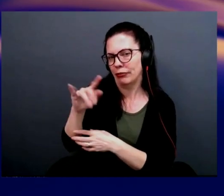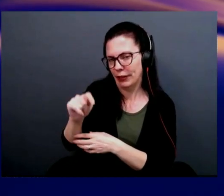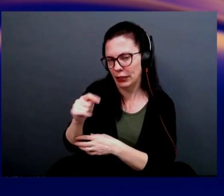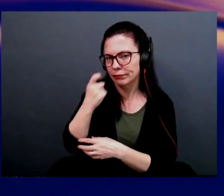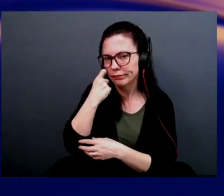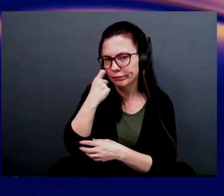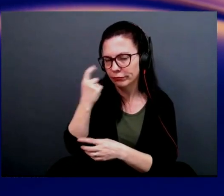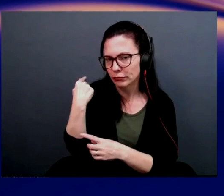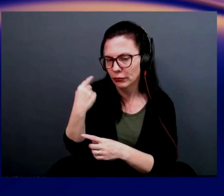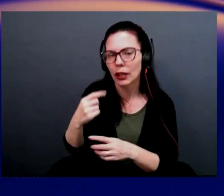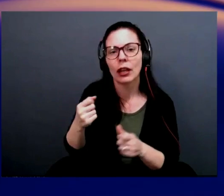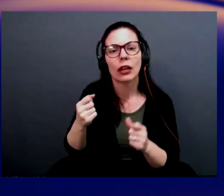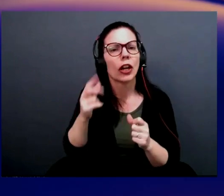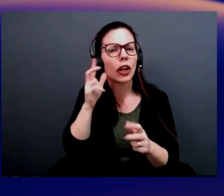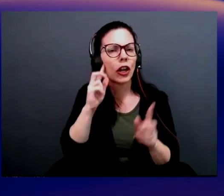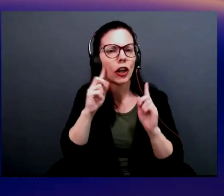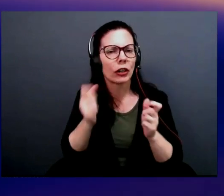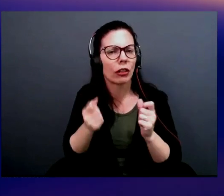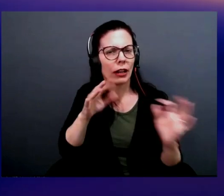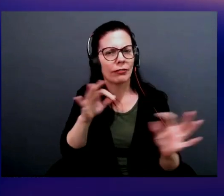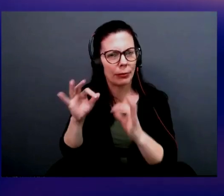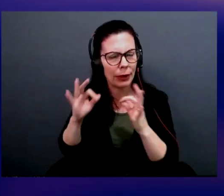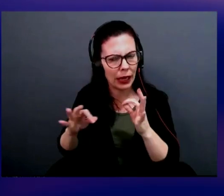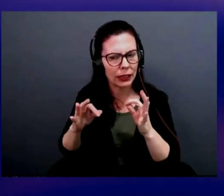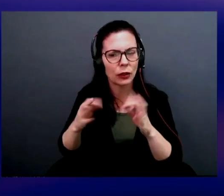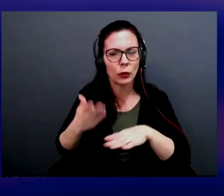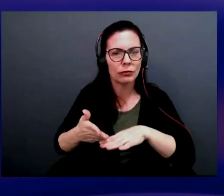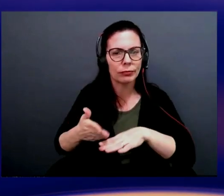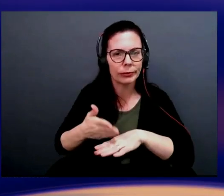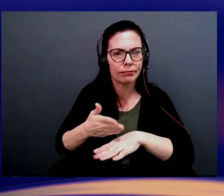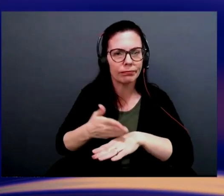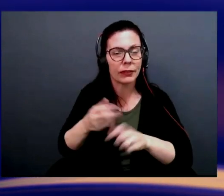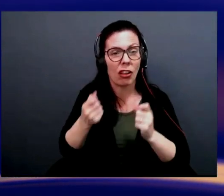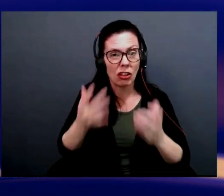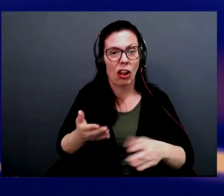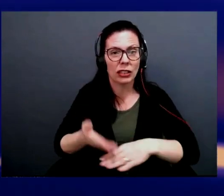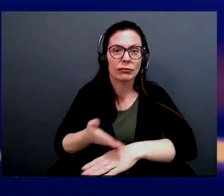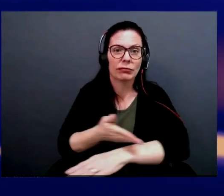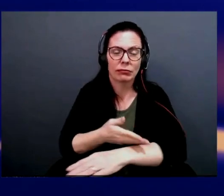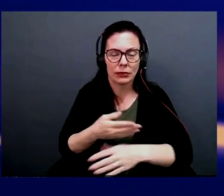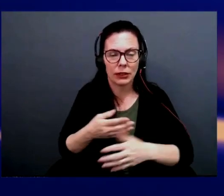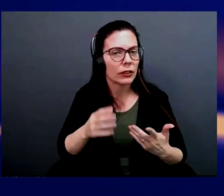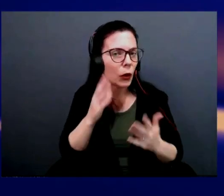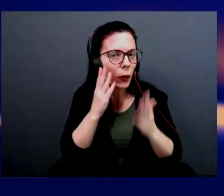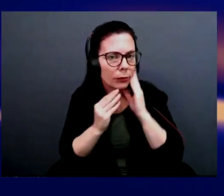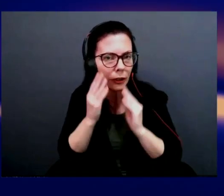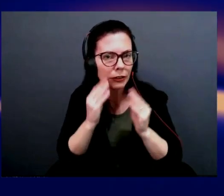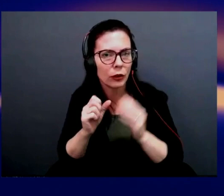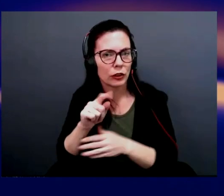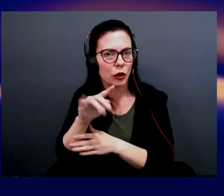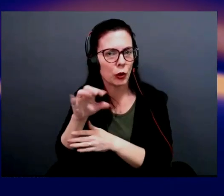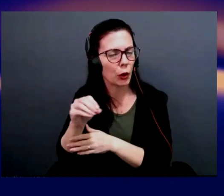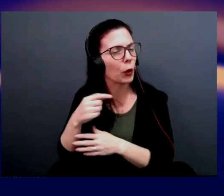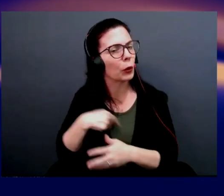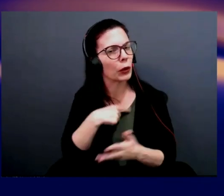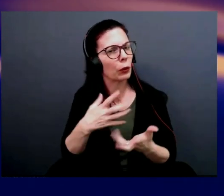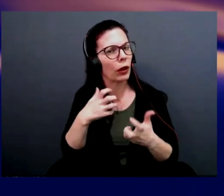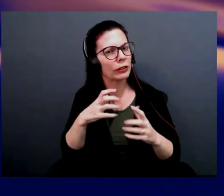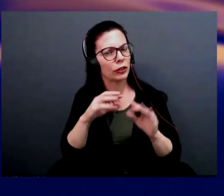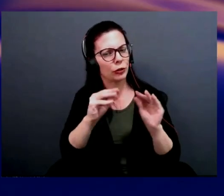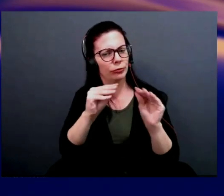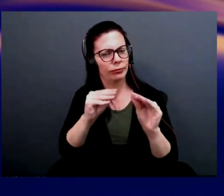customer feedback and implementing a lot of improvements to the experience of Studio. So we wanted to get a lot of stuff in before we